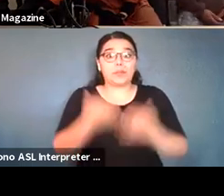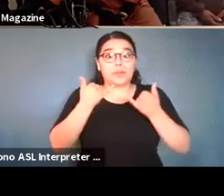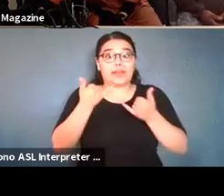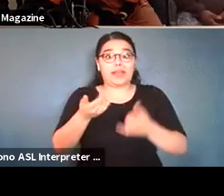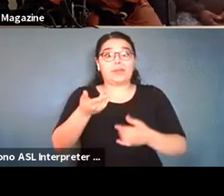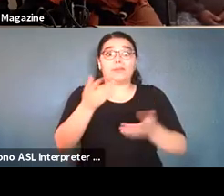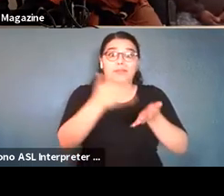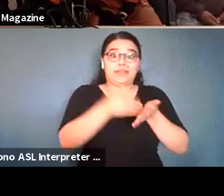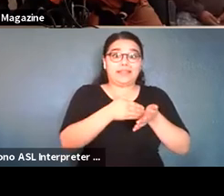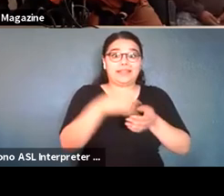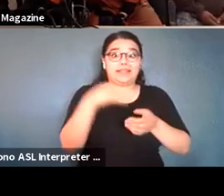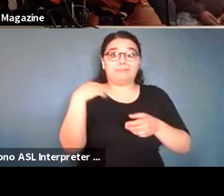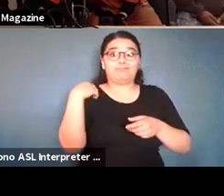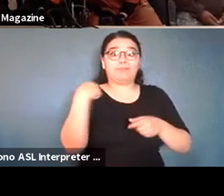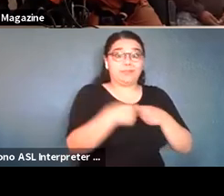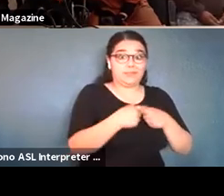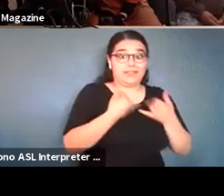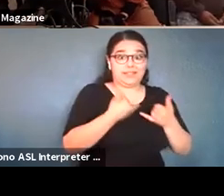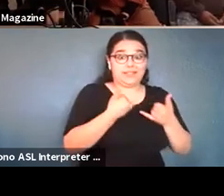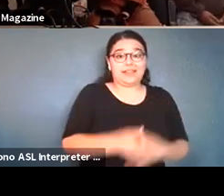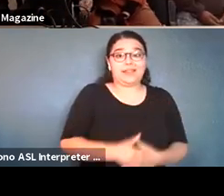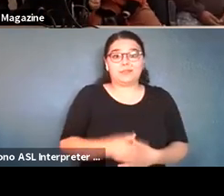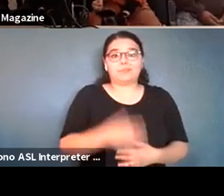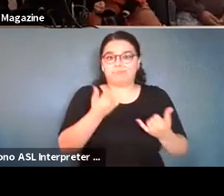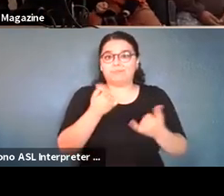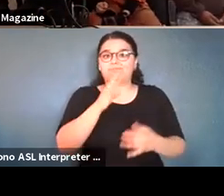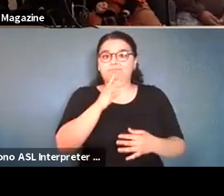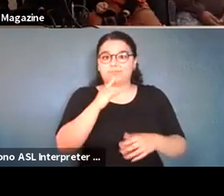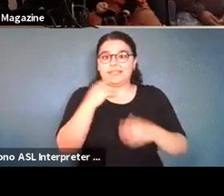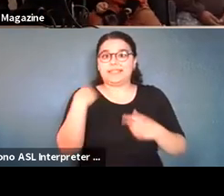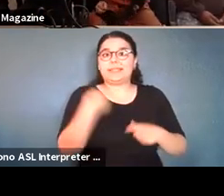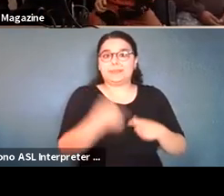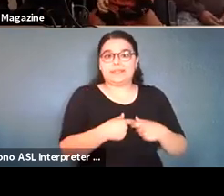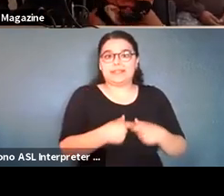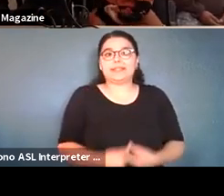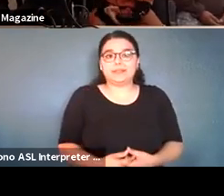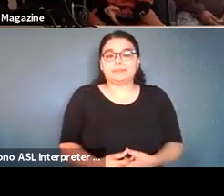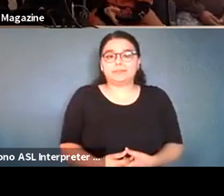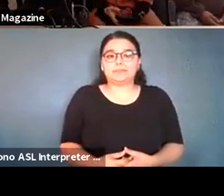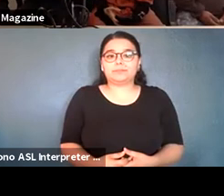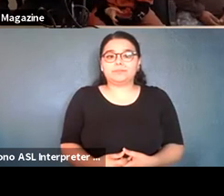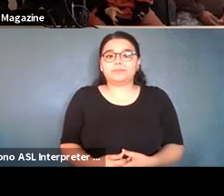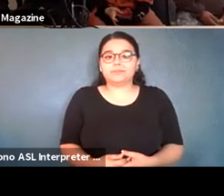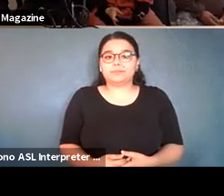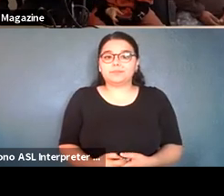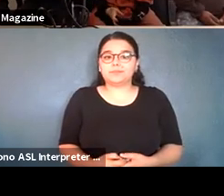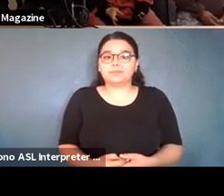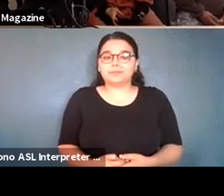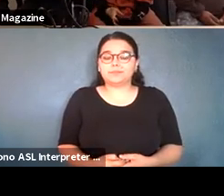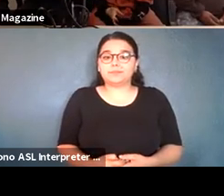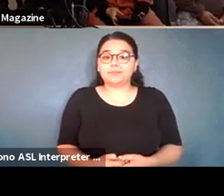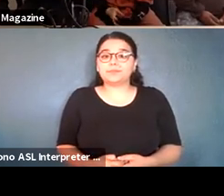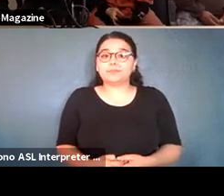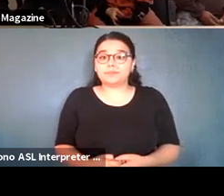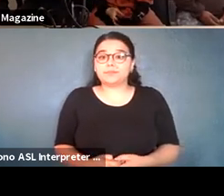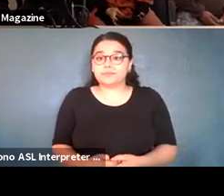now. Entonces, si están escuchando al canal de inglés, deben de escuchar a mi colega Gloria, que está